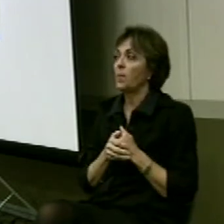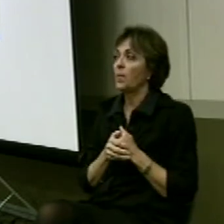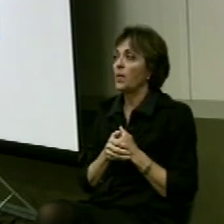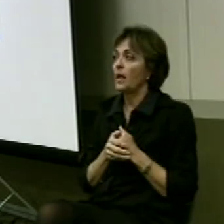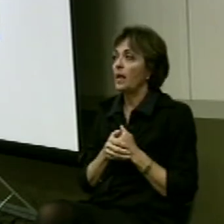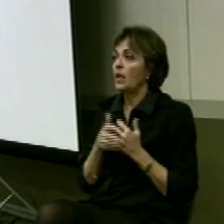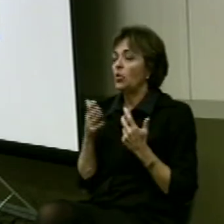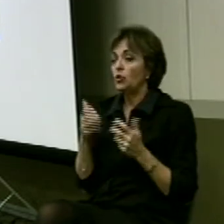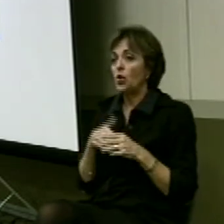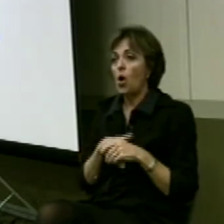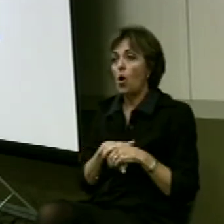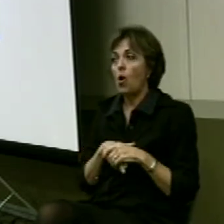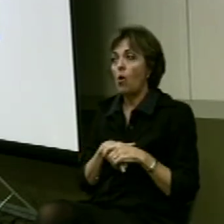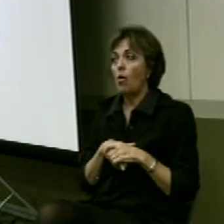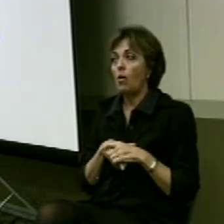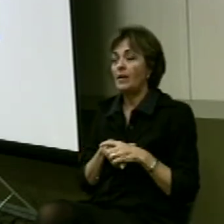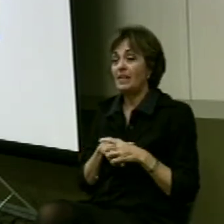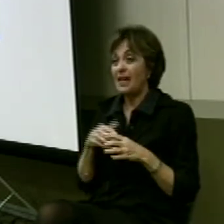interventions for.